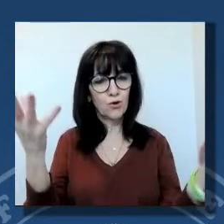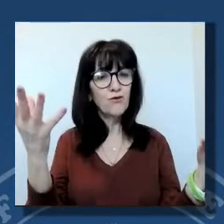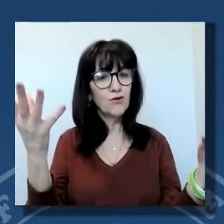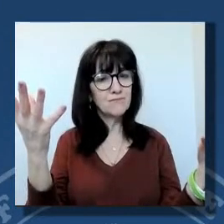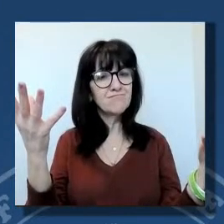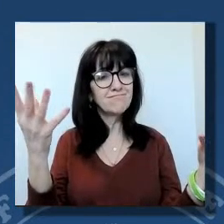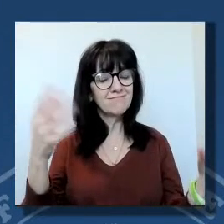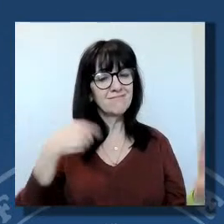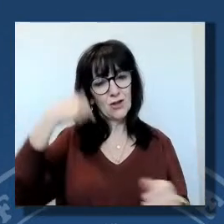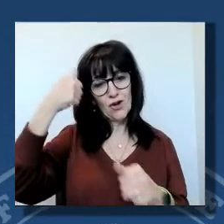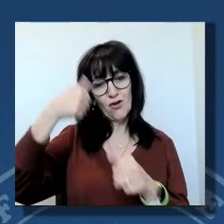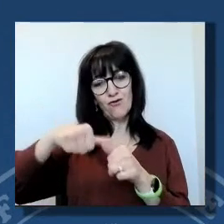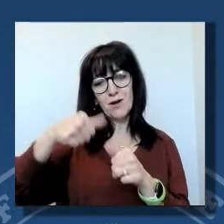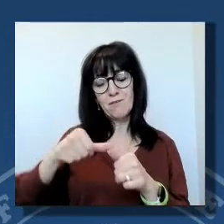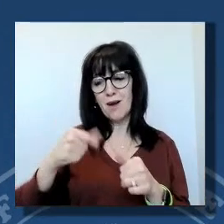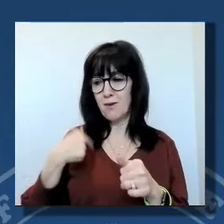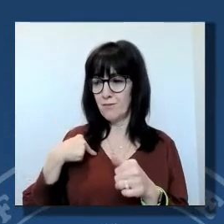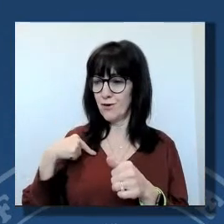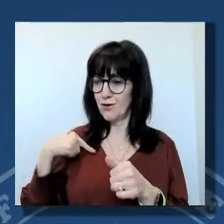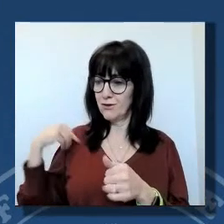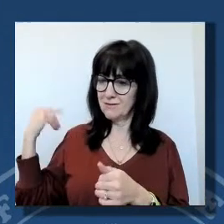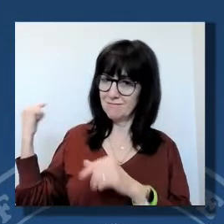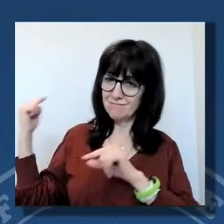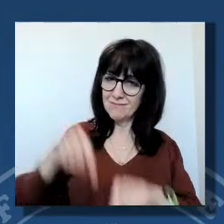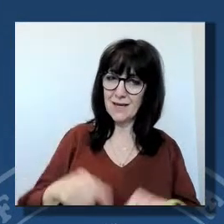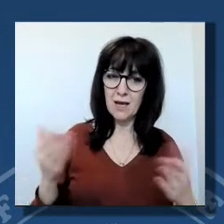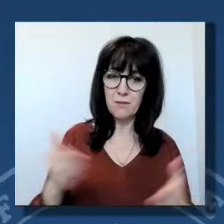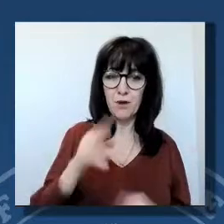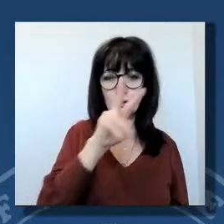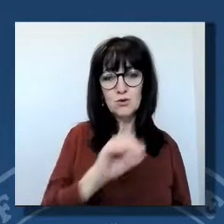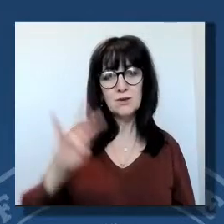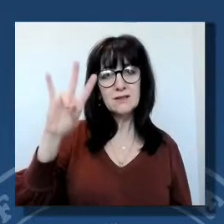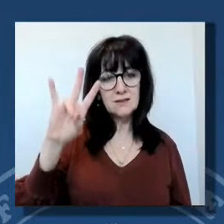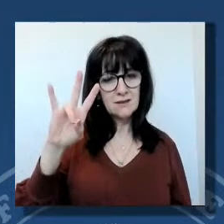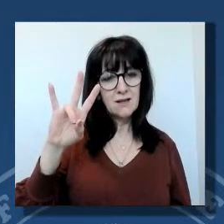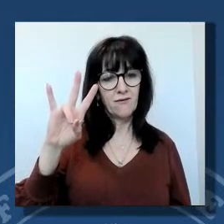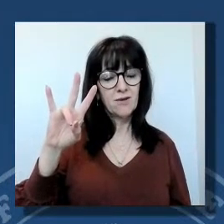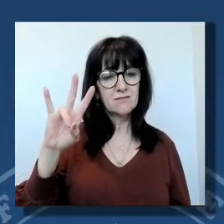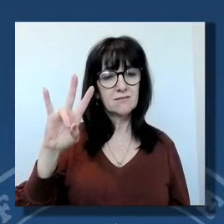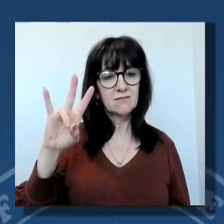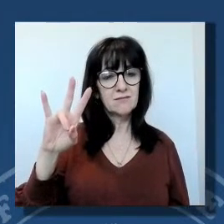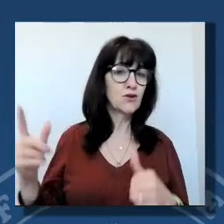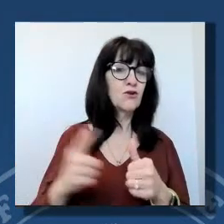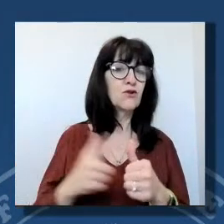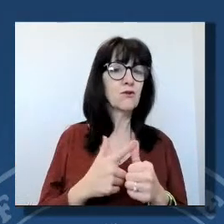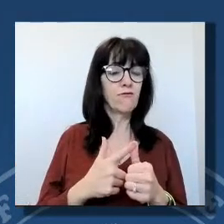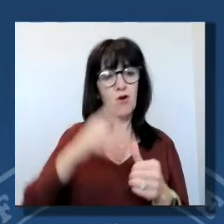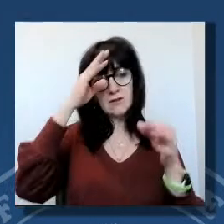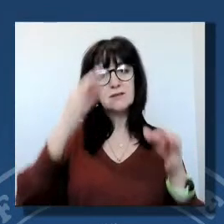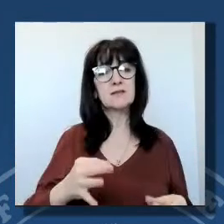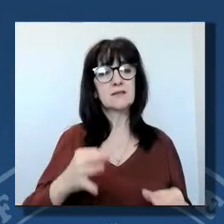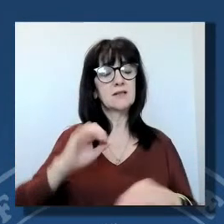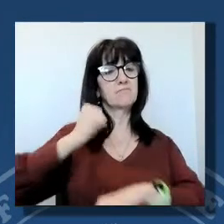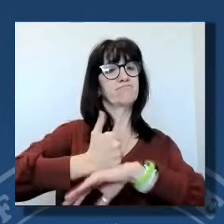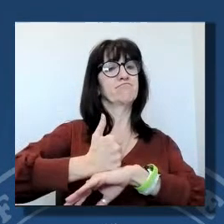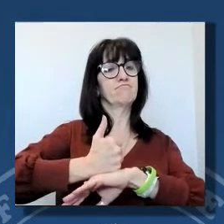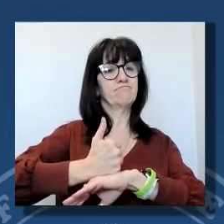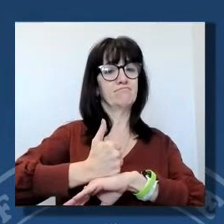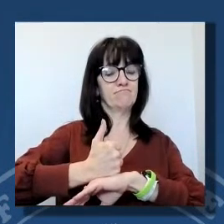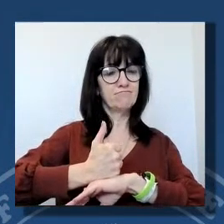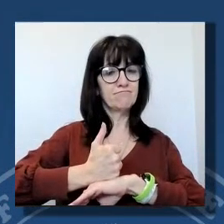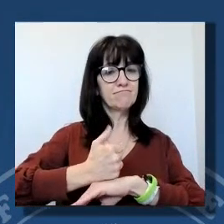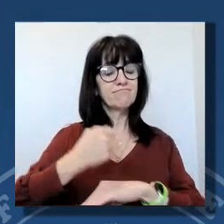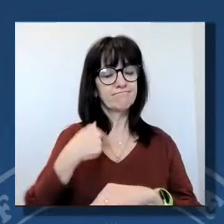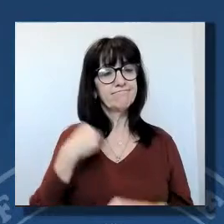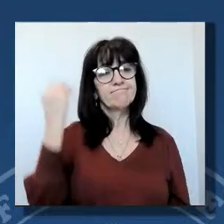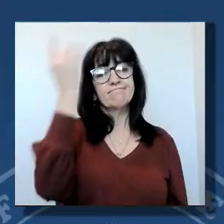here in 2007 when this space was dedicated, and thinking to myself how wonderful a place it